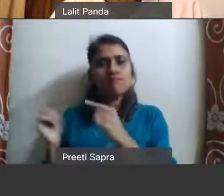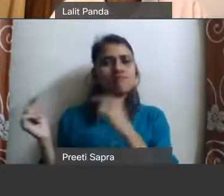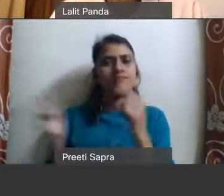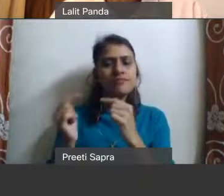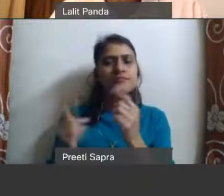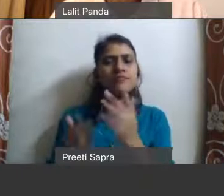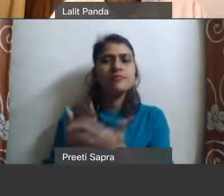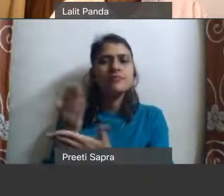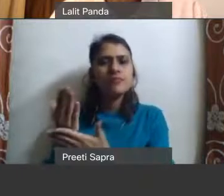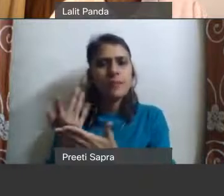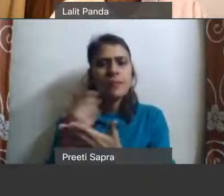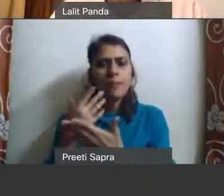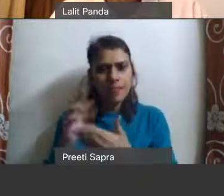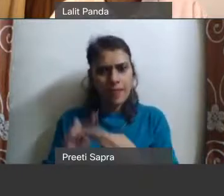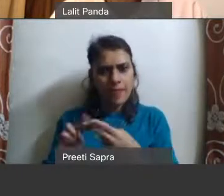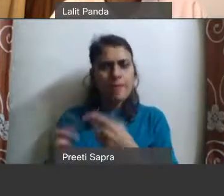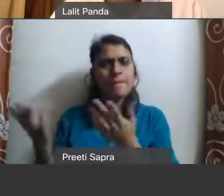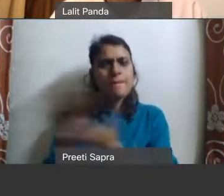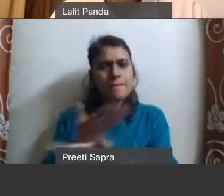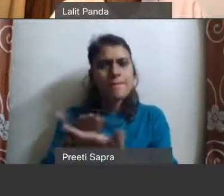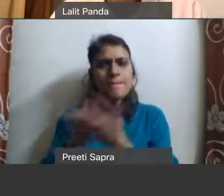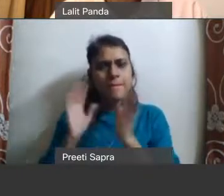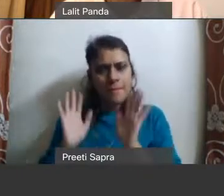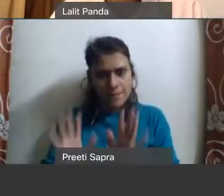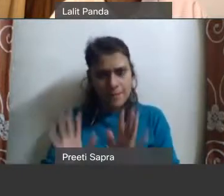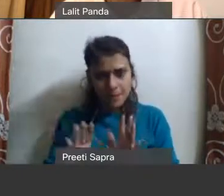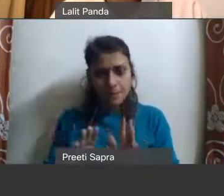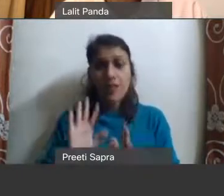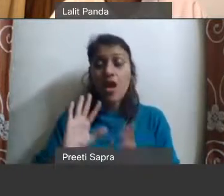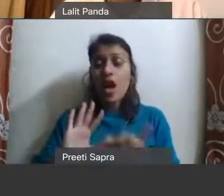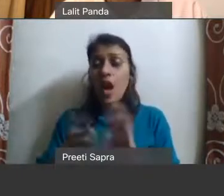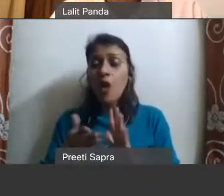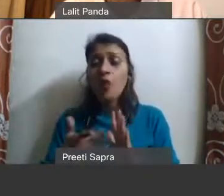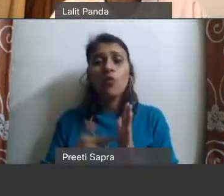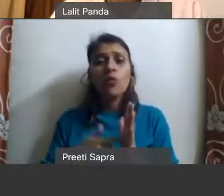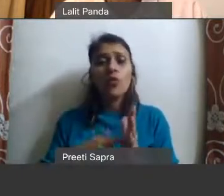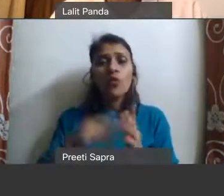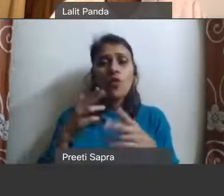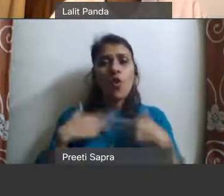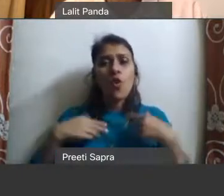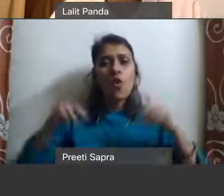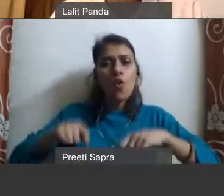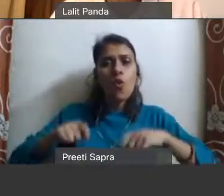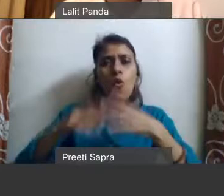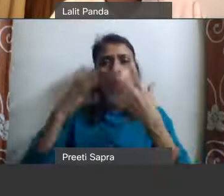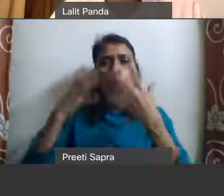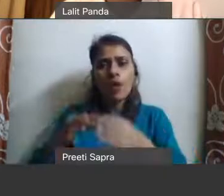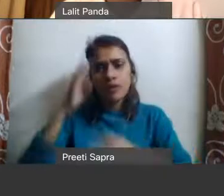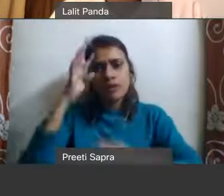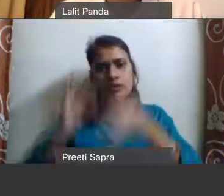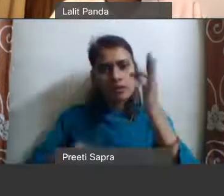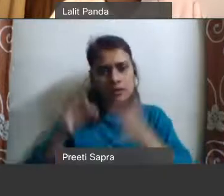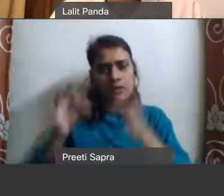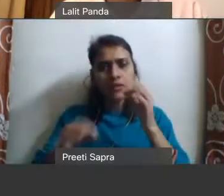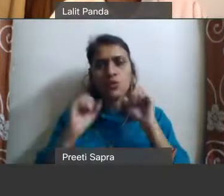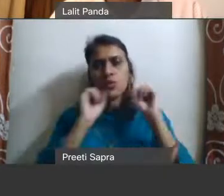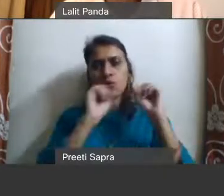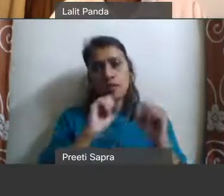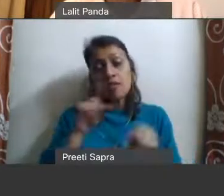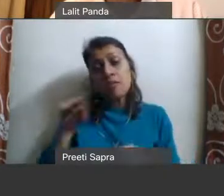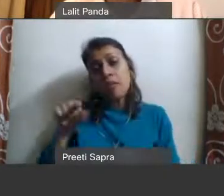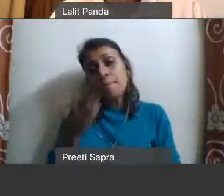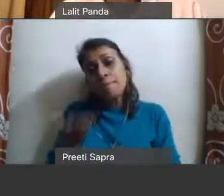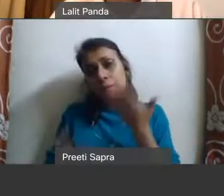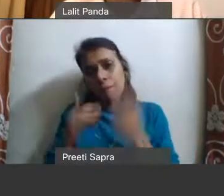argumentation and structure altogether, and it depends on how creative the court wants to be about the anti-stereotyping principle. But I think that might